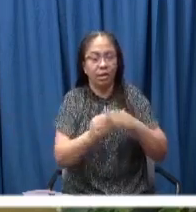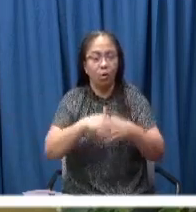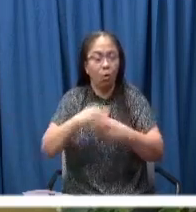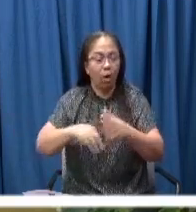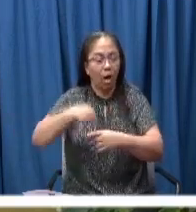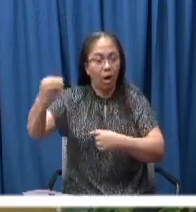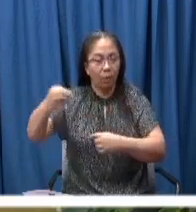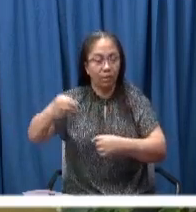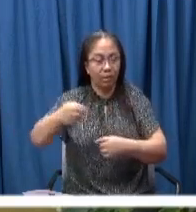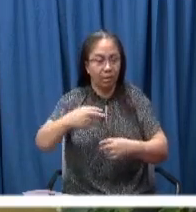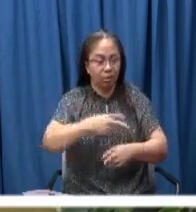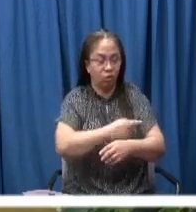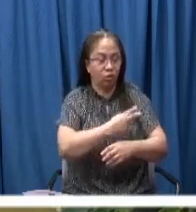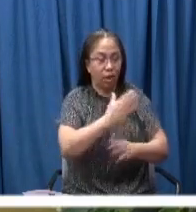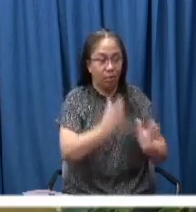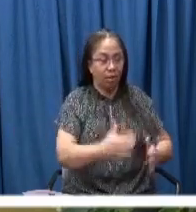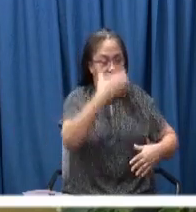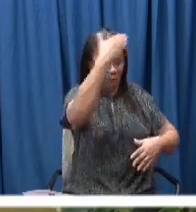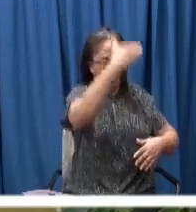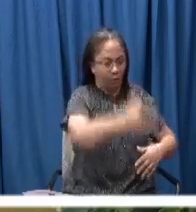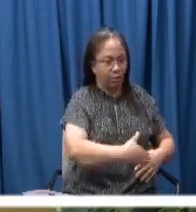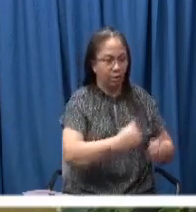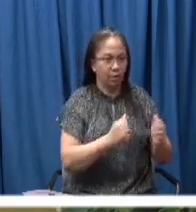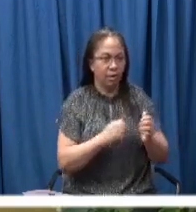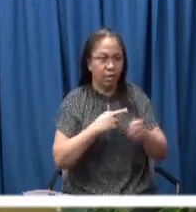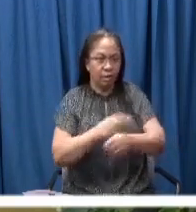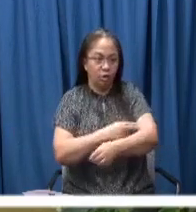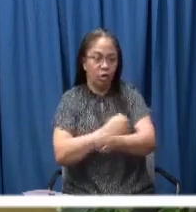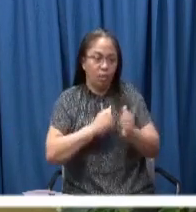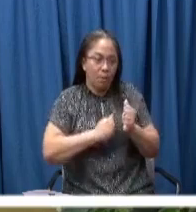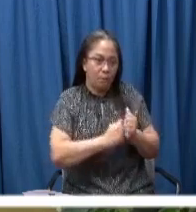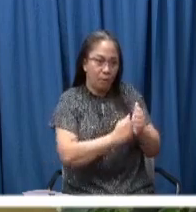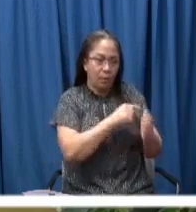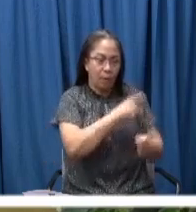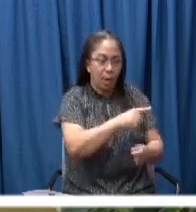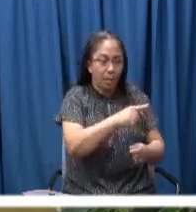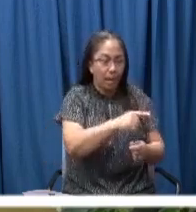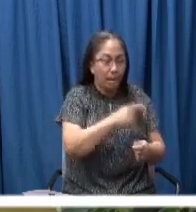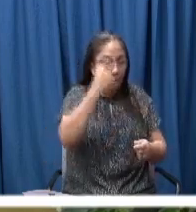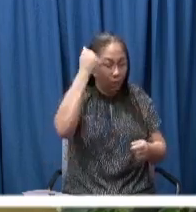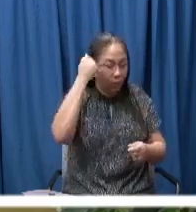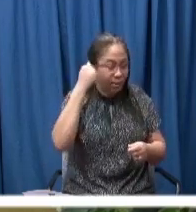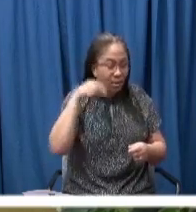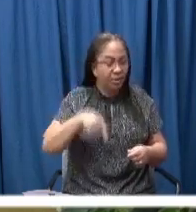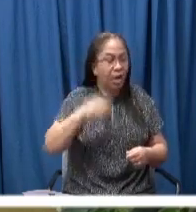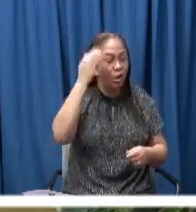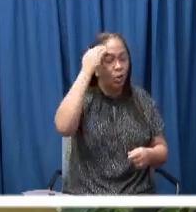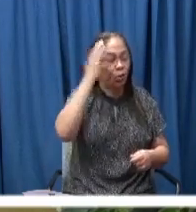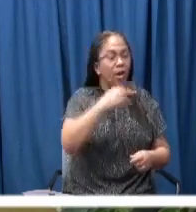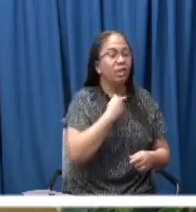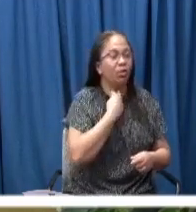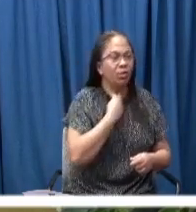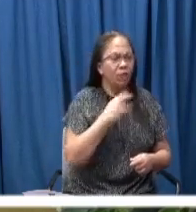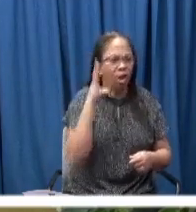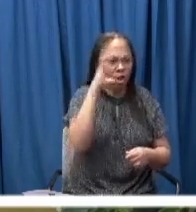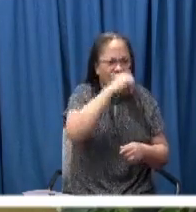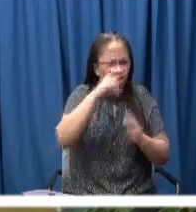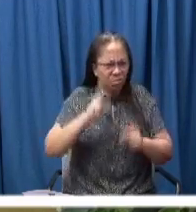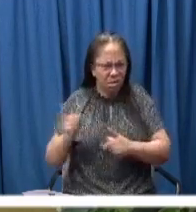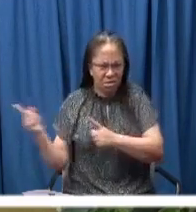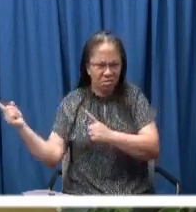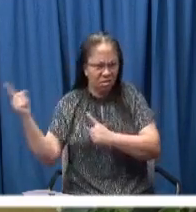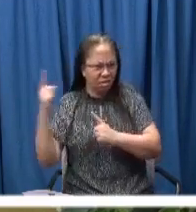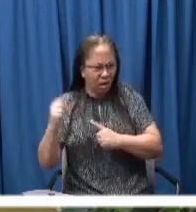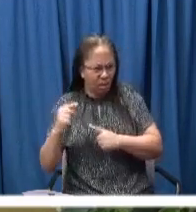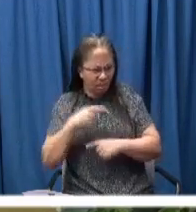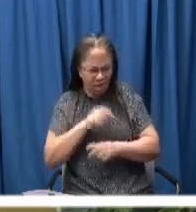goes ahead of them, and the sheep follow because they know his voice. They never follow a stranger, but